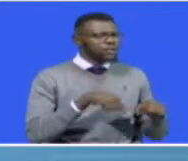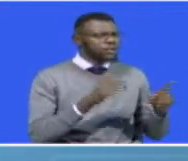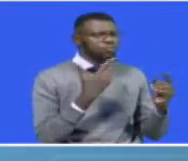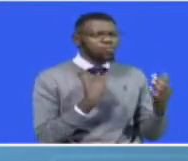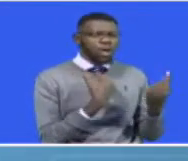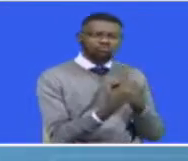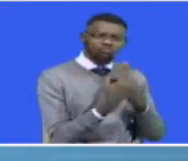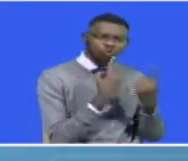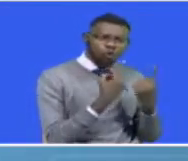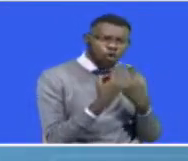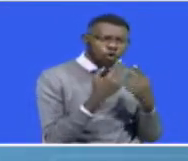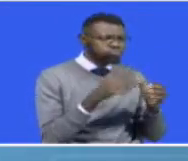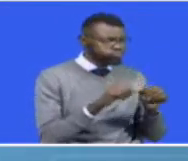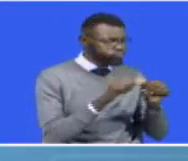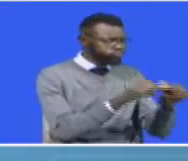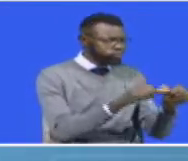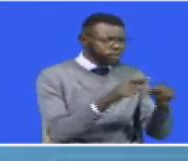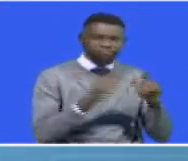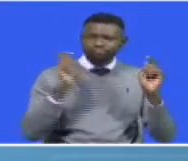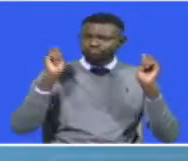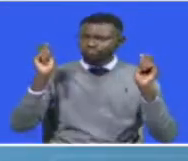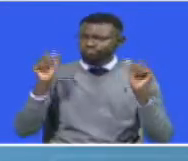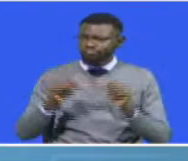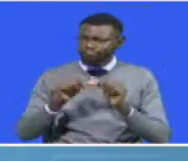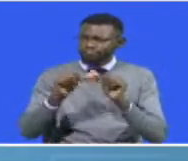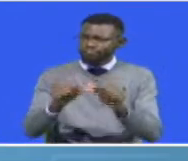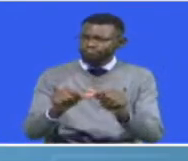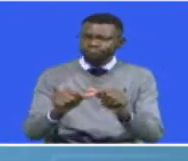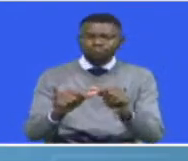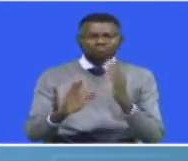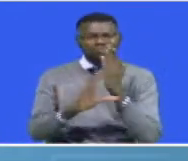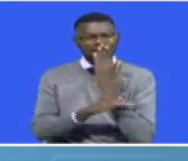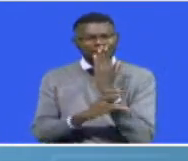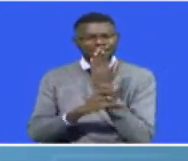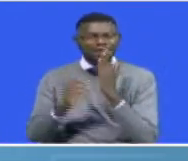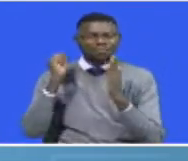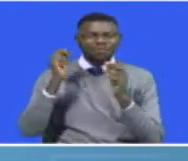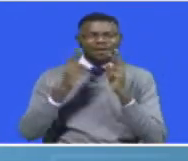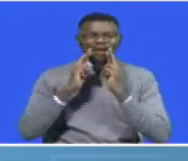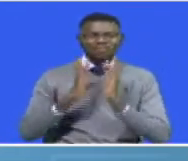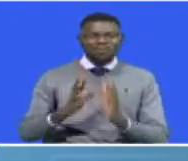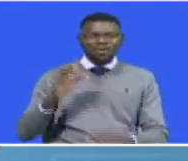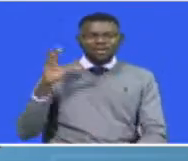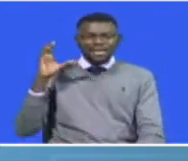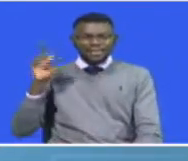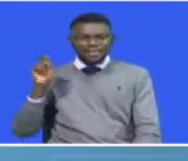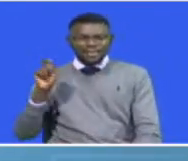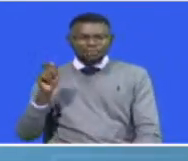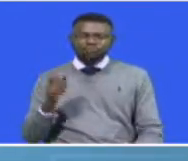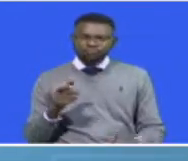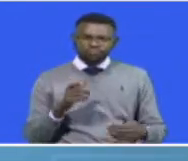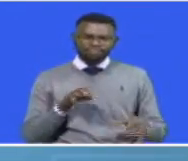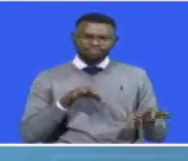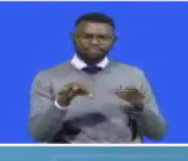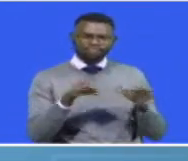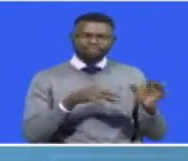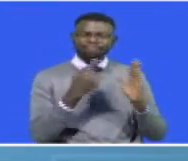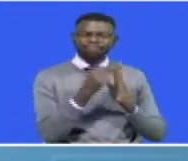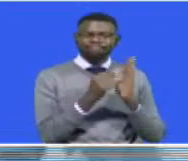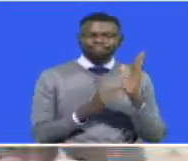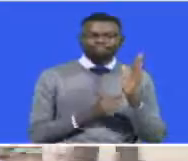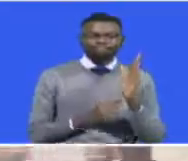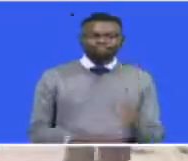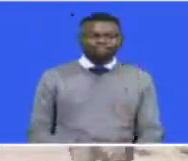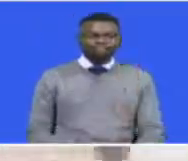continue simultaneously with the Azimio demonstrations countrywide. Our senior political affairs reporter Chris Dairo is here with the details.